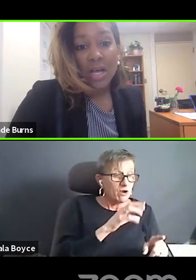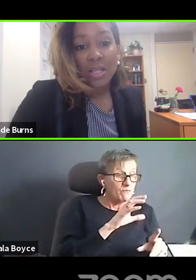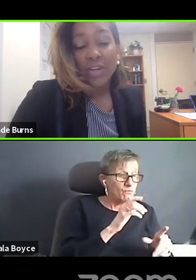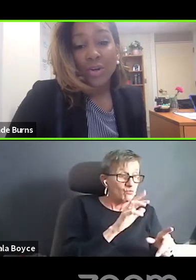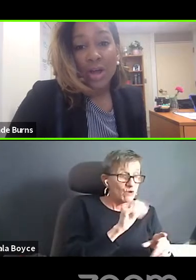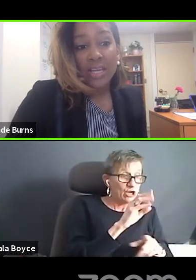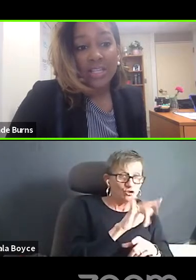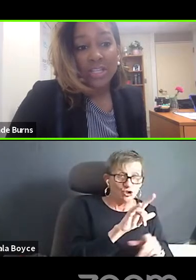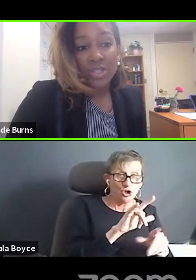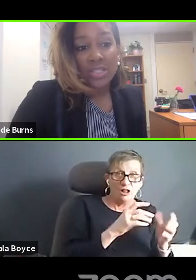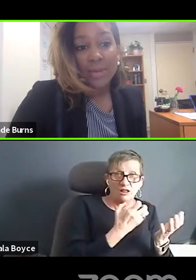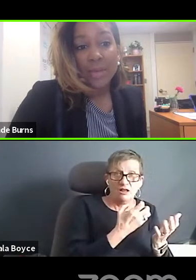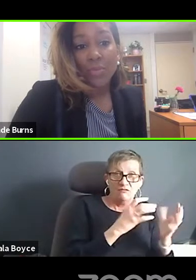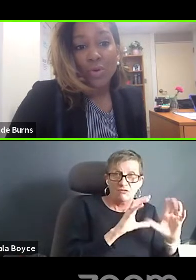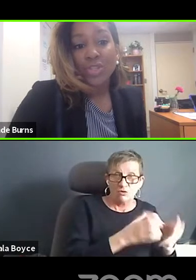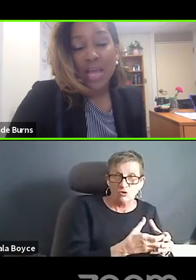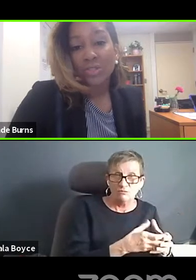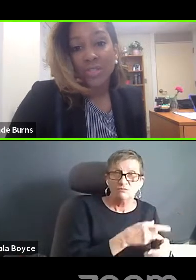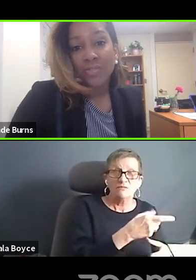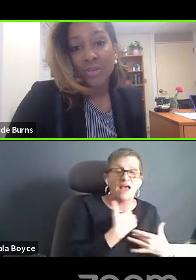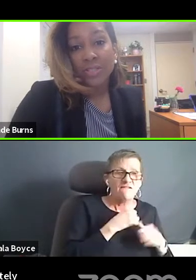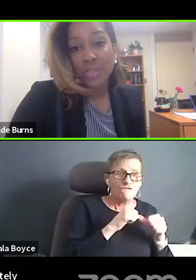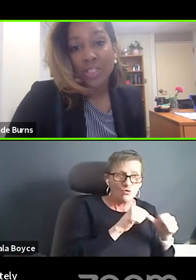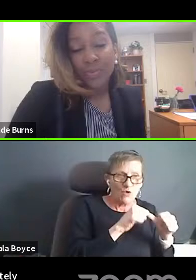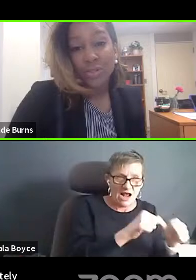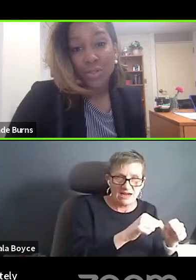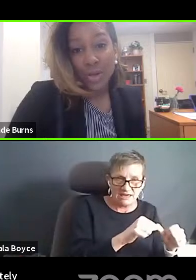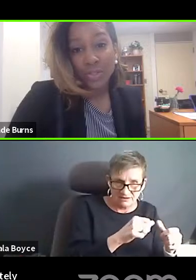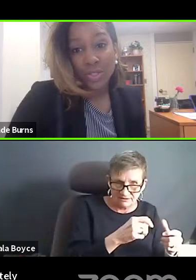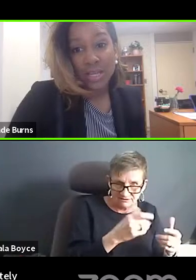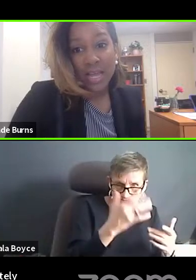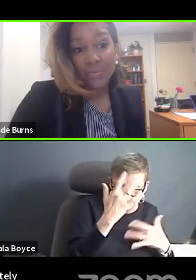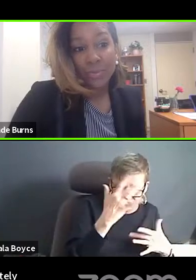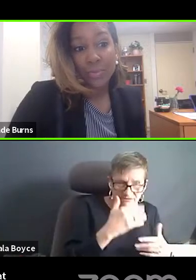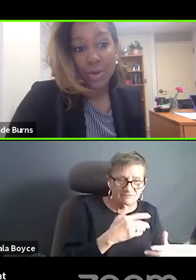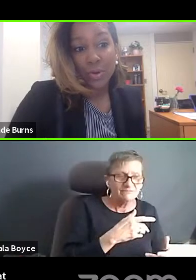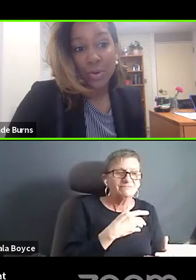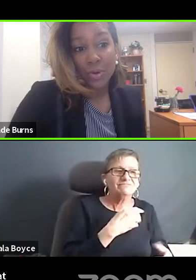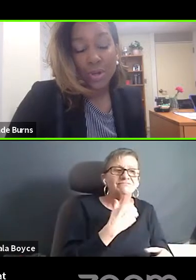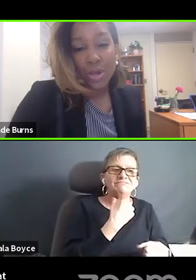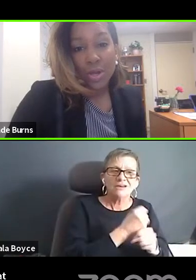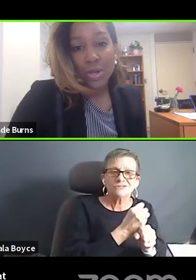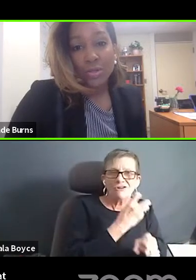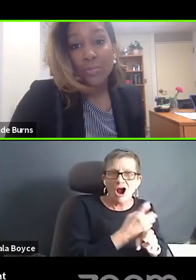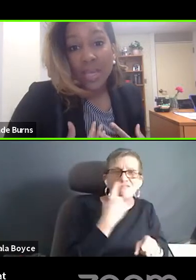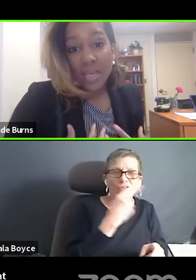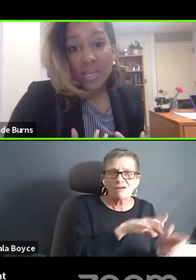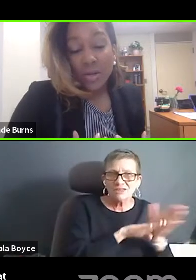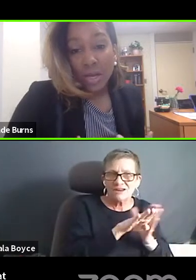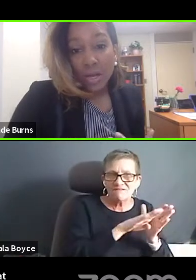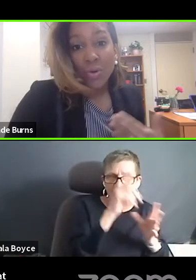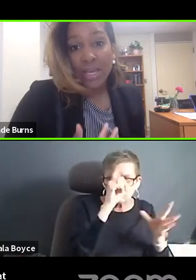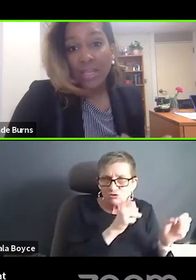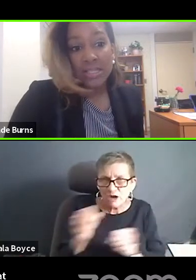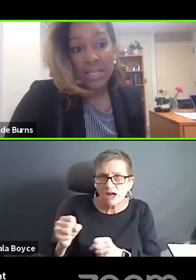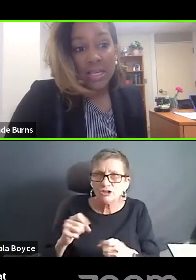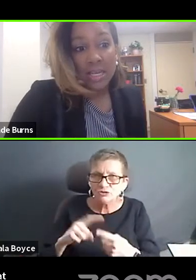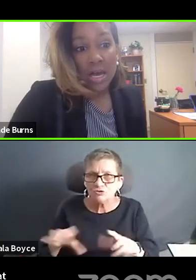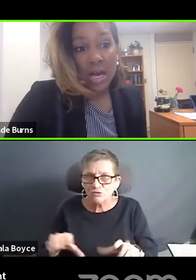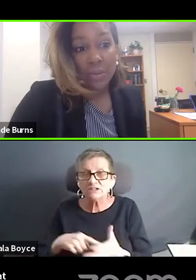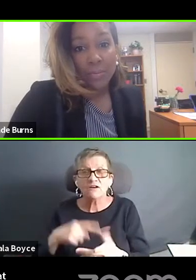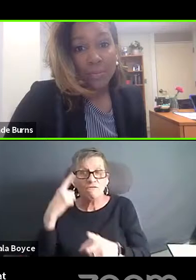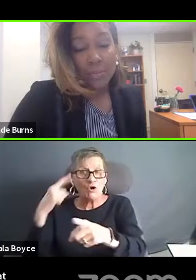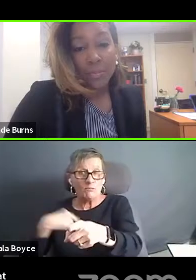groups live in crowded conditions that make it more challenging to follow some of these prevention strategies that have been proposed. So me, working in the